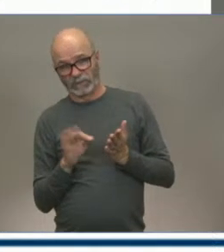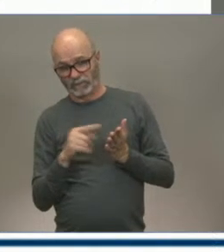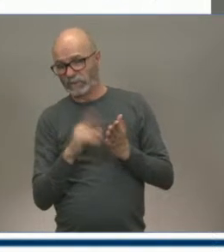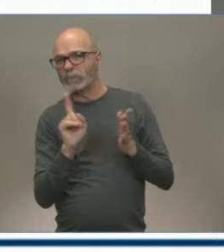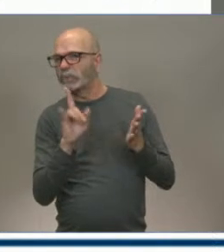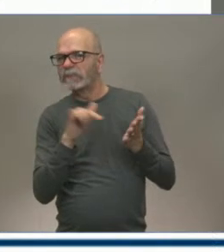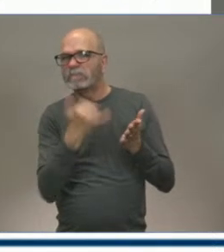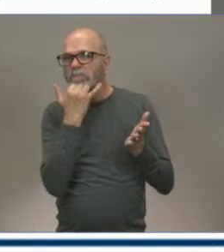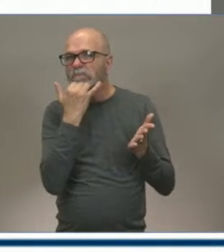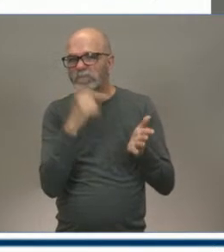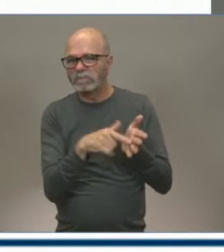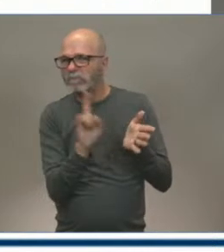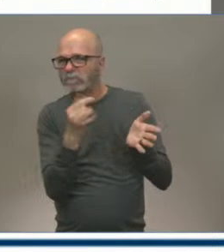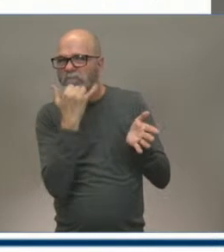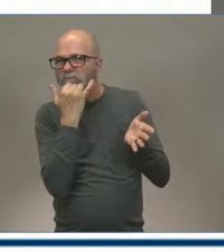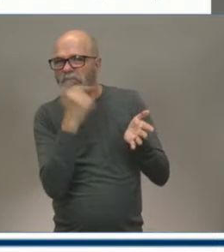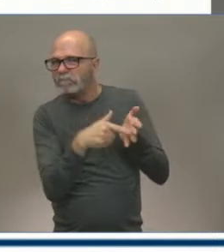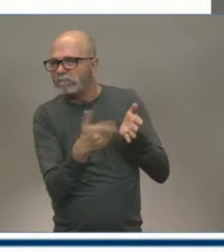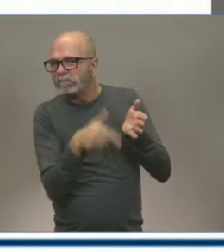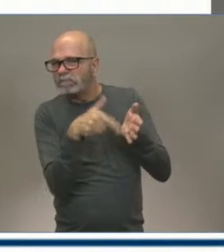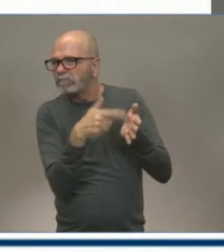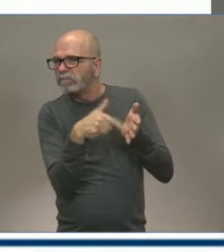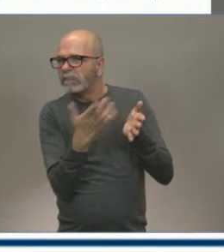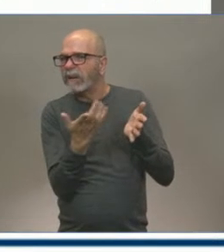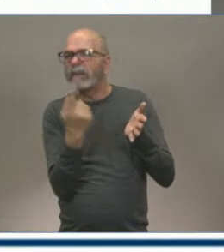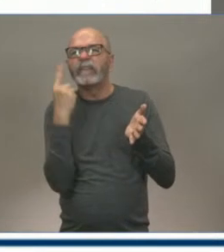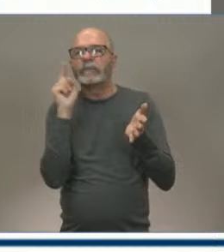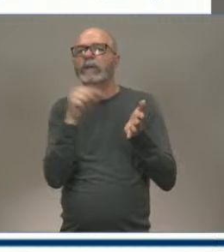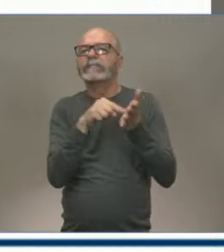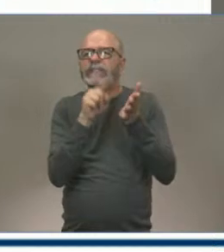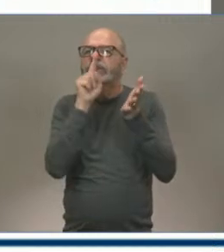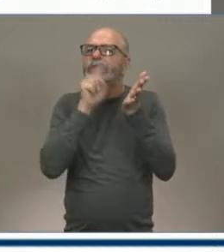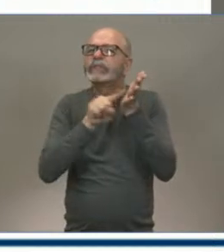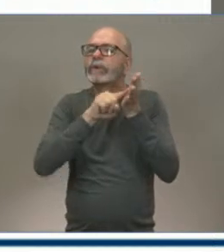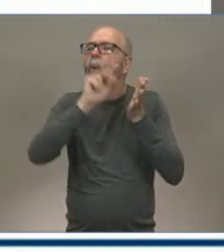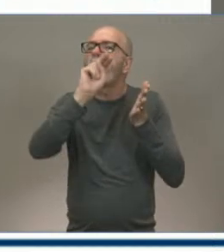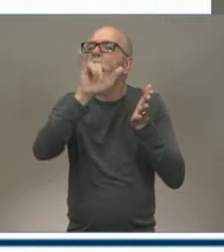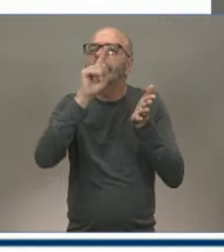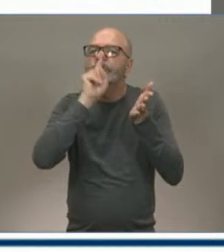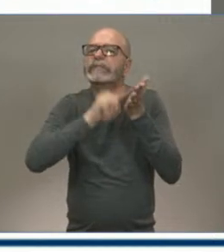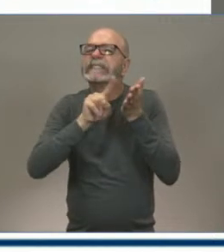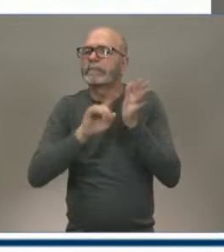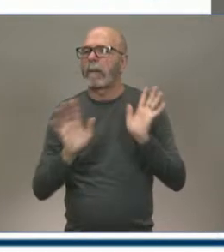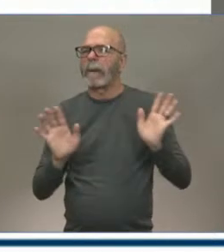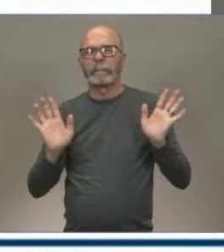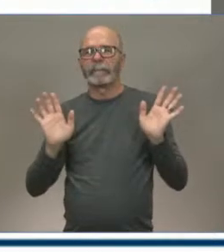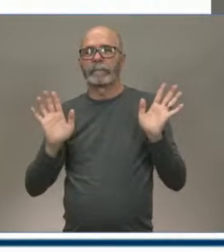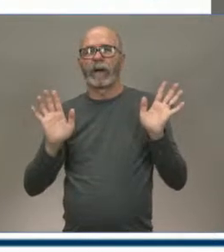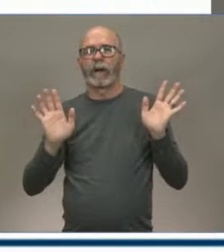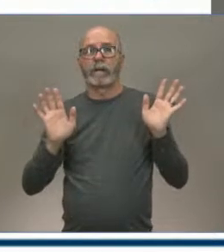This is a research protocol for a reason, because nobody around the world is still really